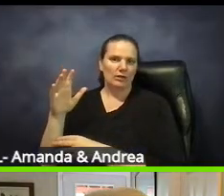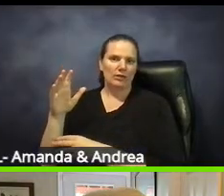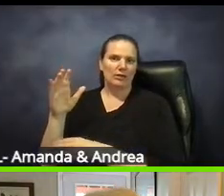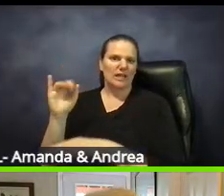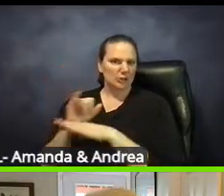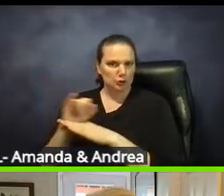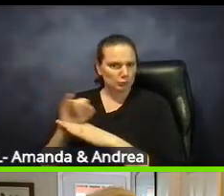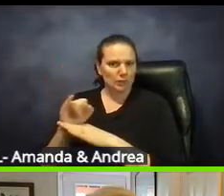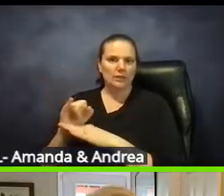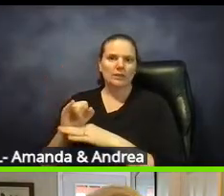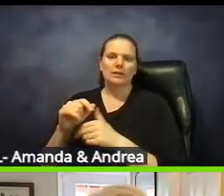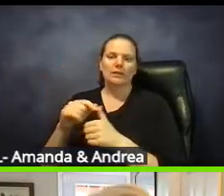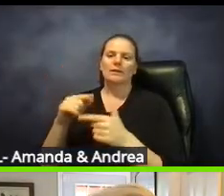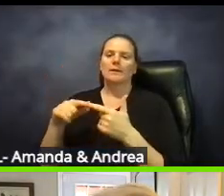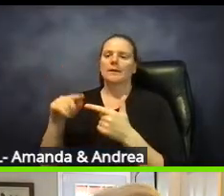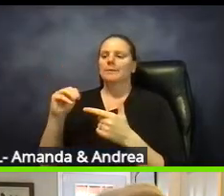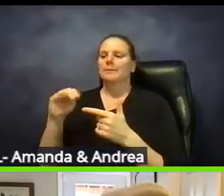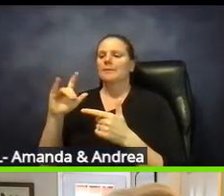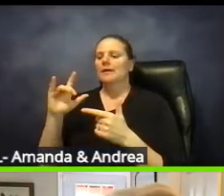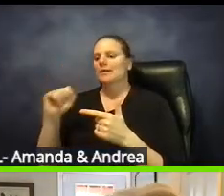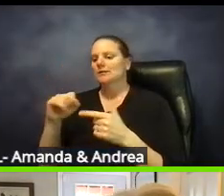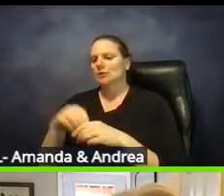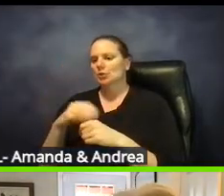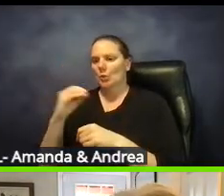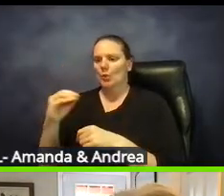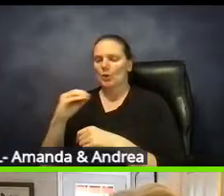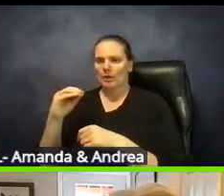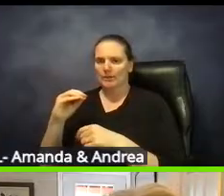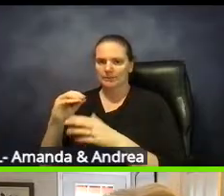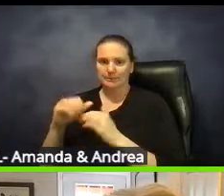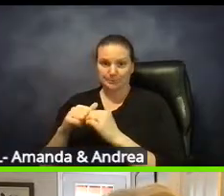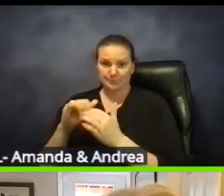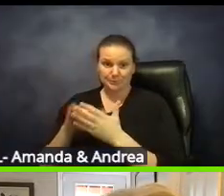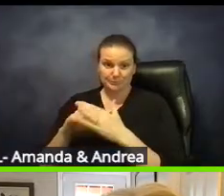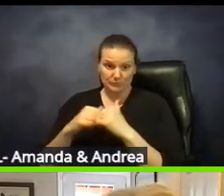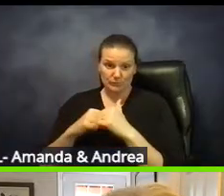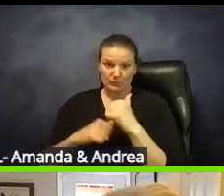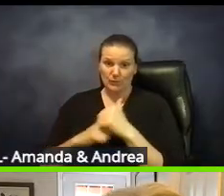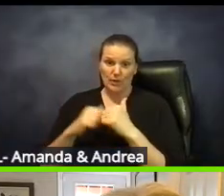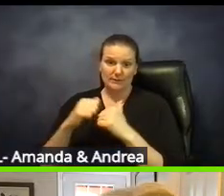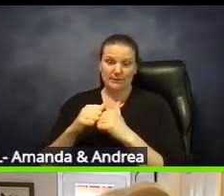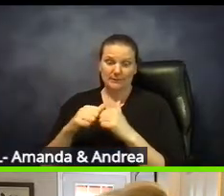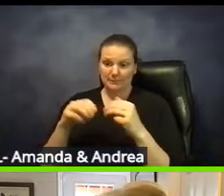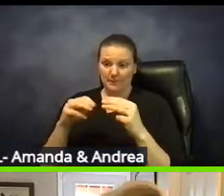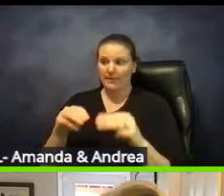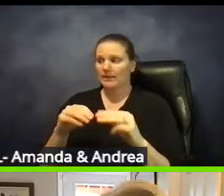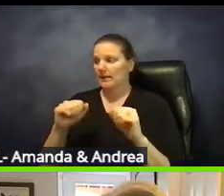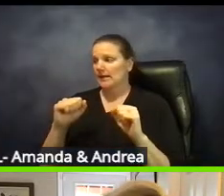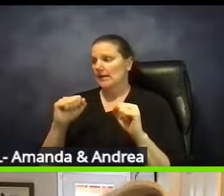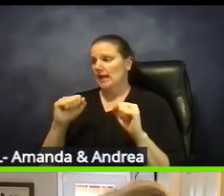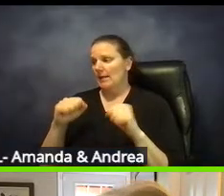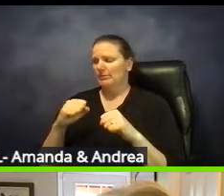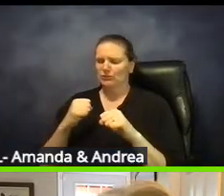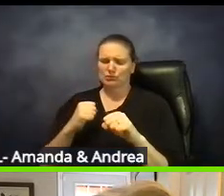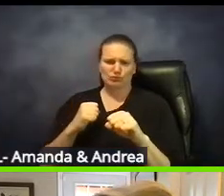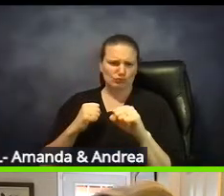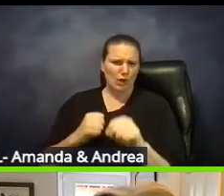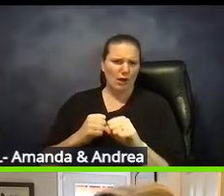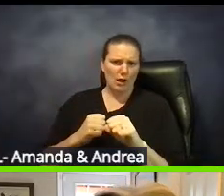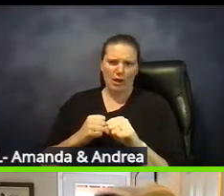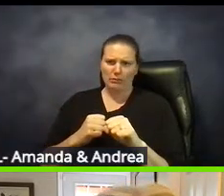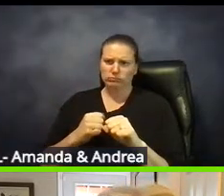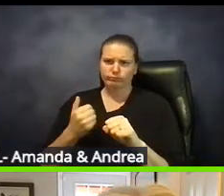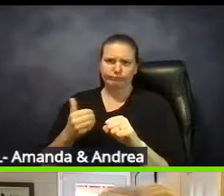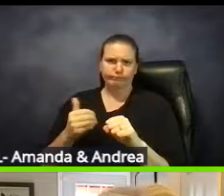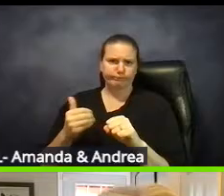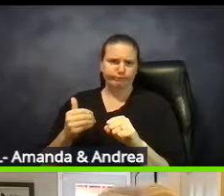industry and mills in Oregon, and how that construction method can be as strong and durable and